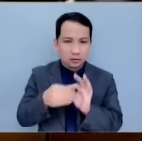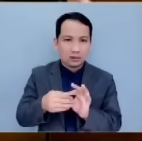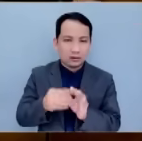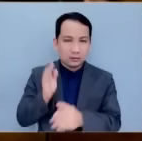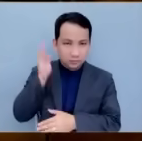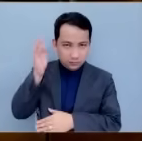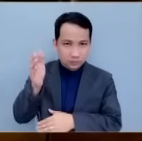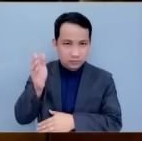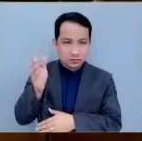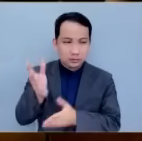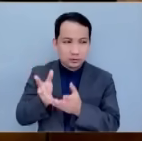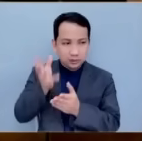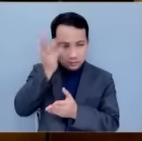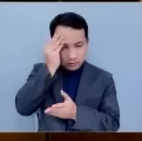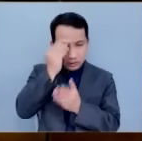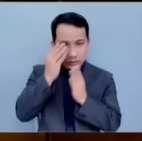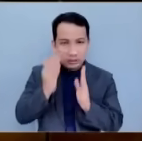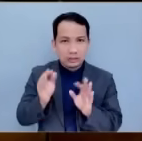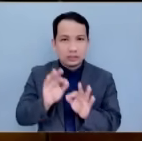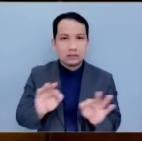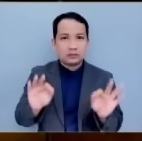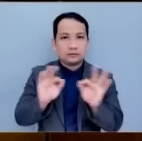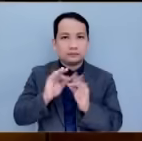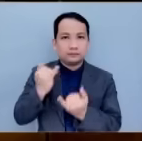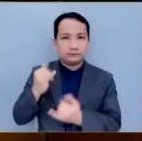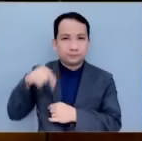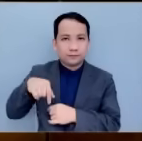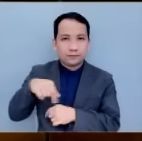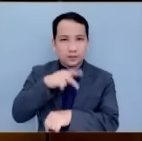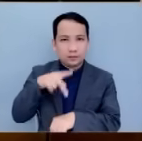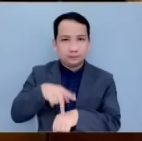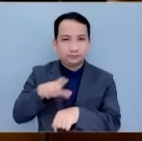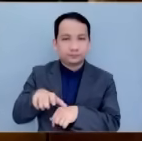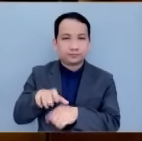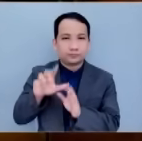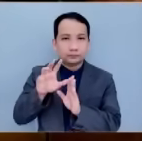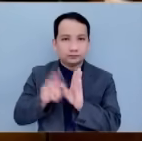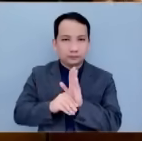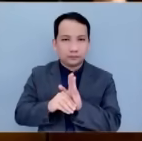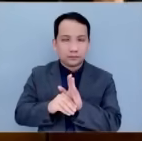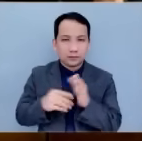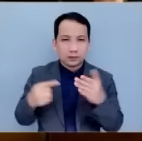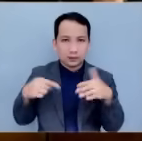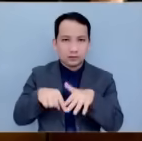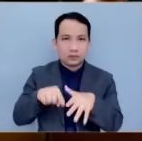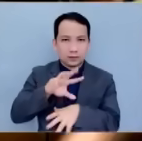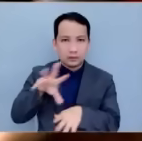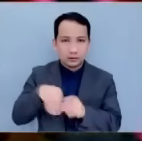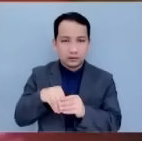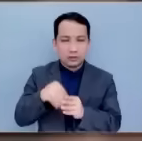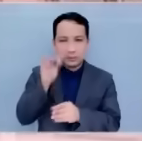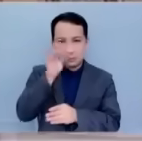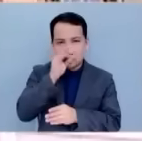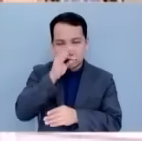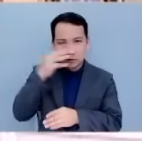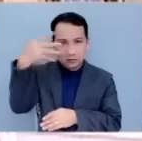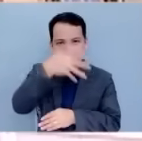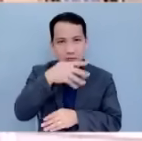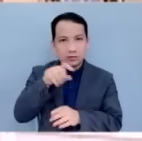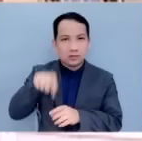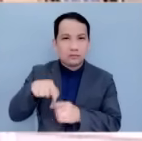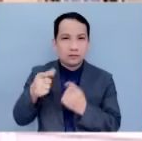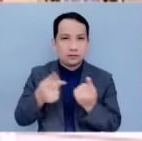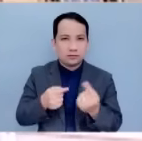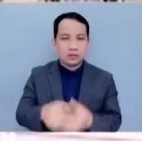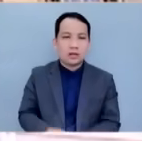learning, it is essential that the Philippine curriculum is exclusively implemented by Filipino citizens. Bukod